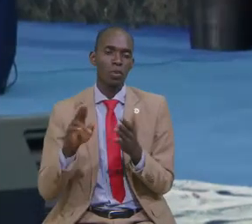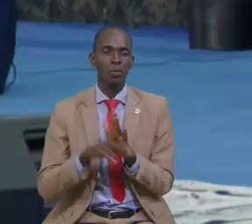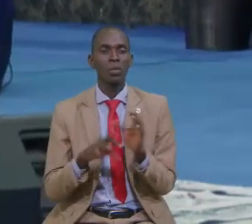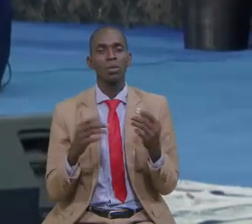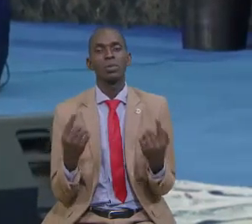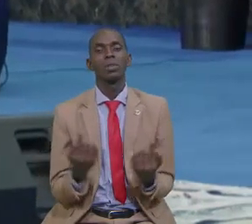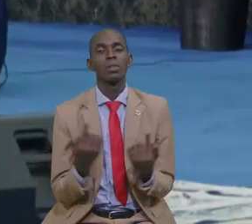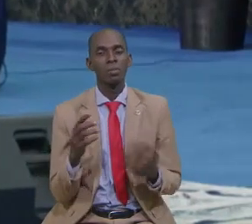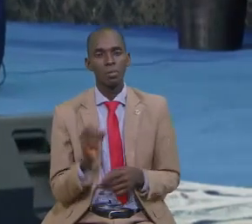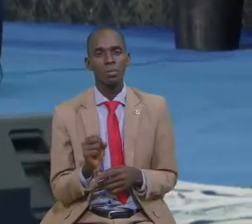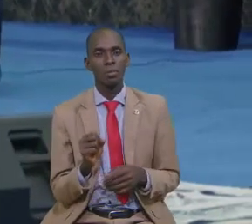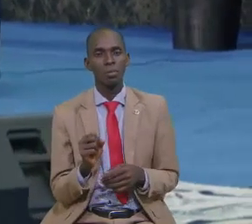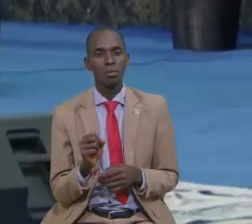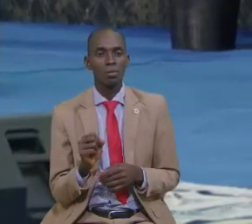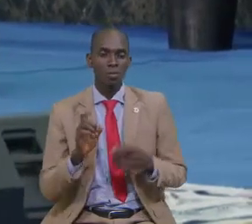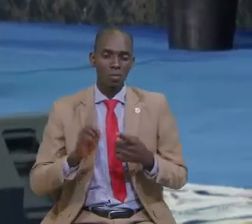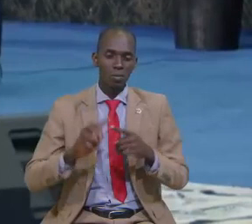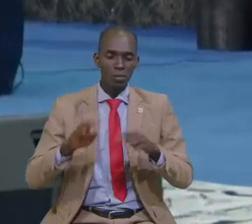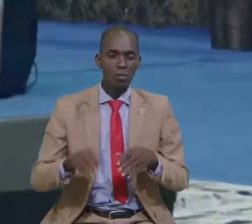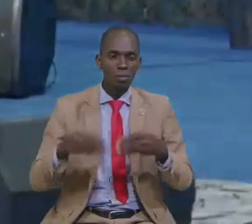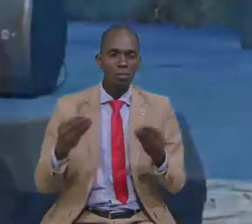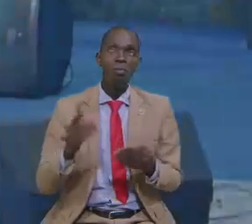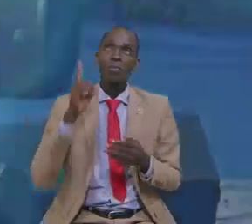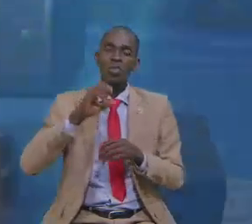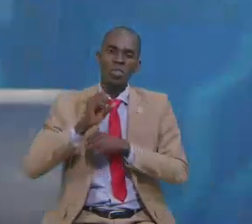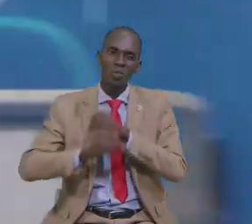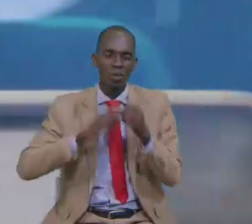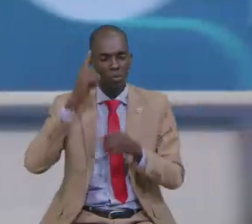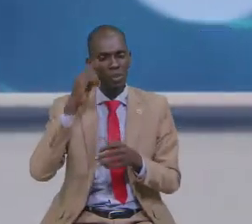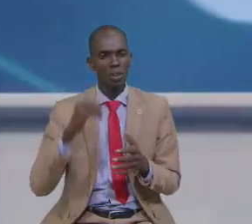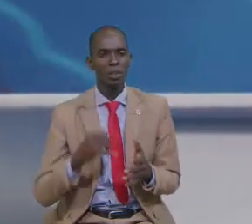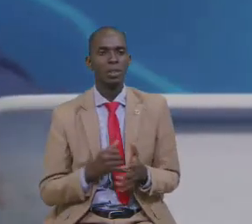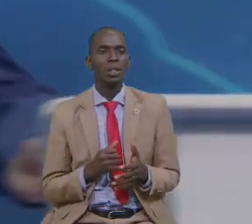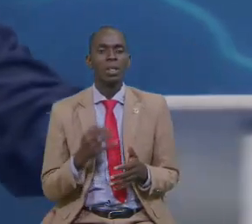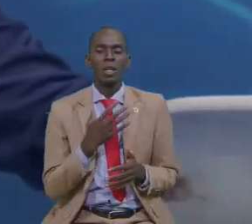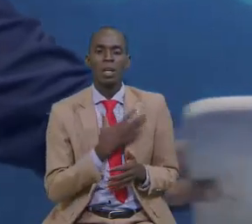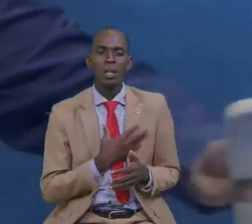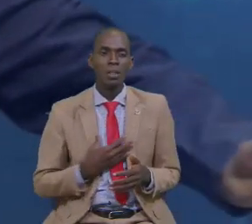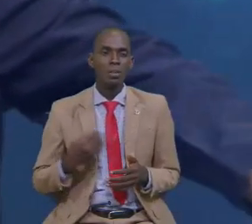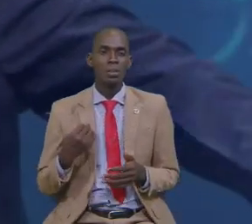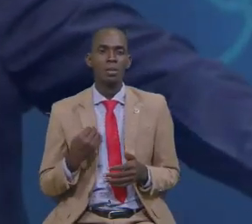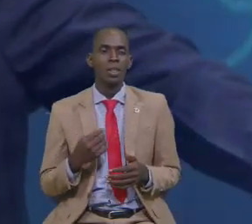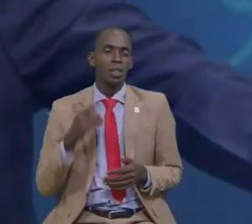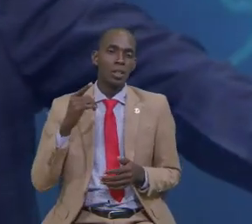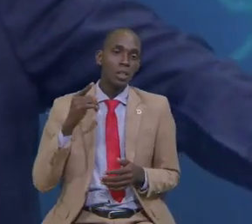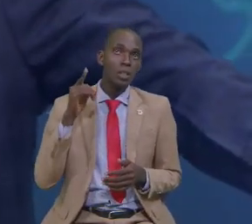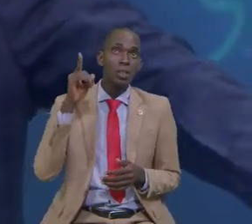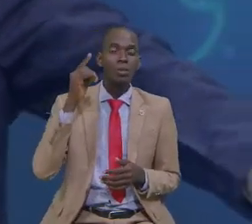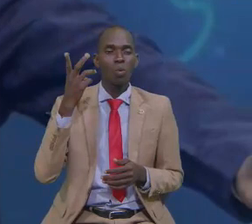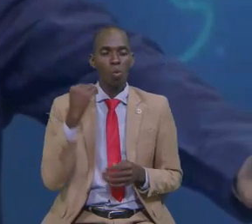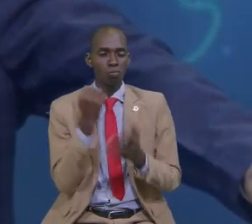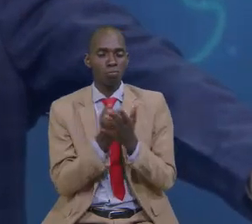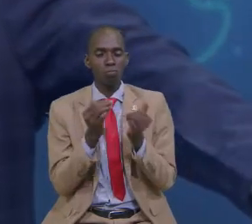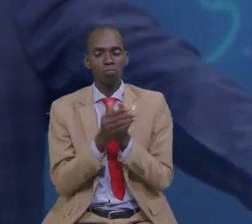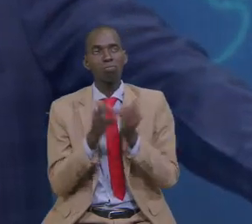he asked it to give he suffered for it to give and he it was crucified for he